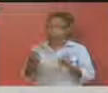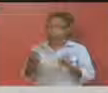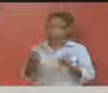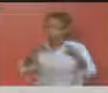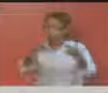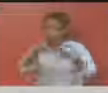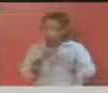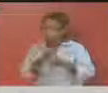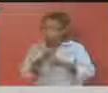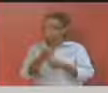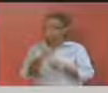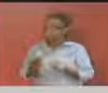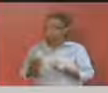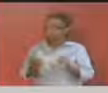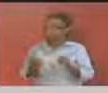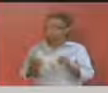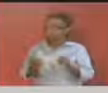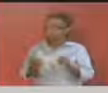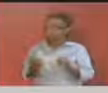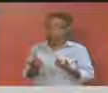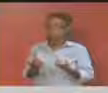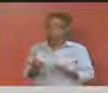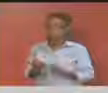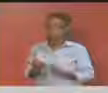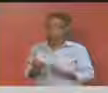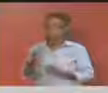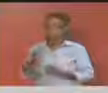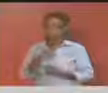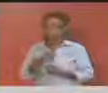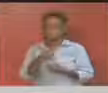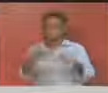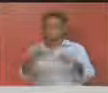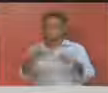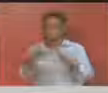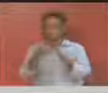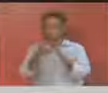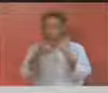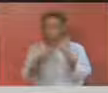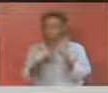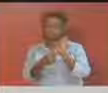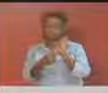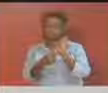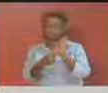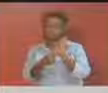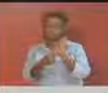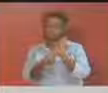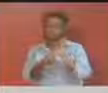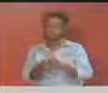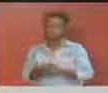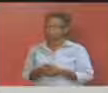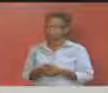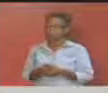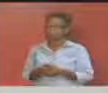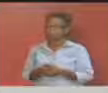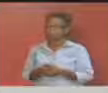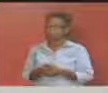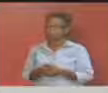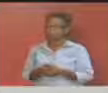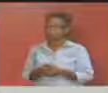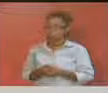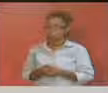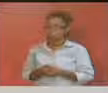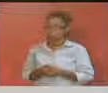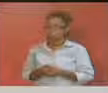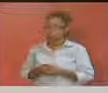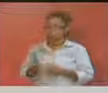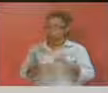Our policy is a stratified one based on persons having high